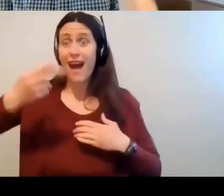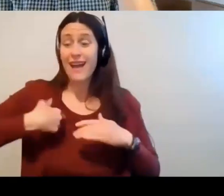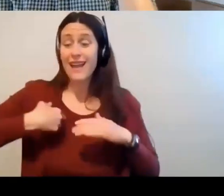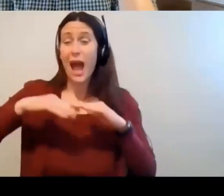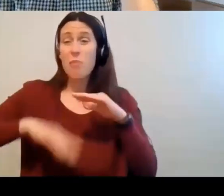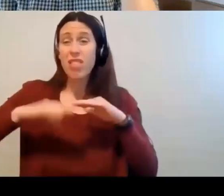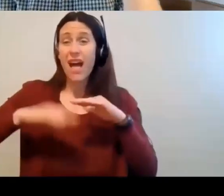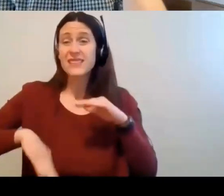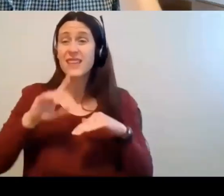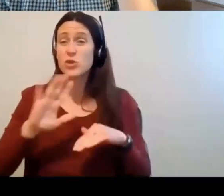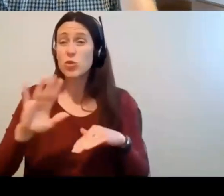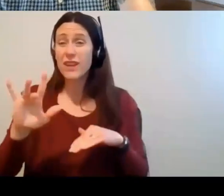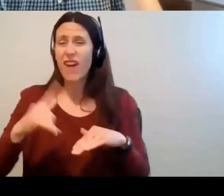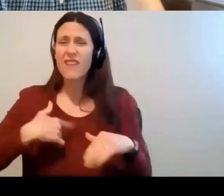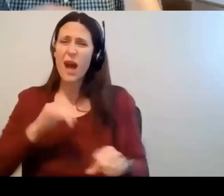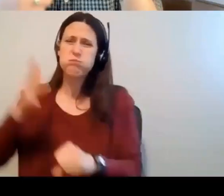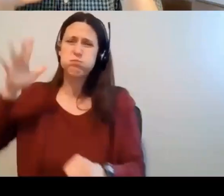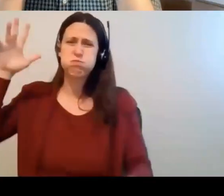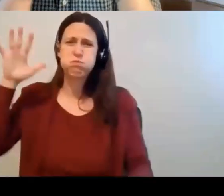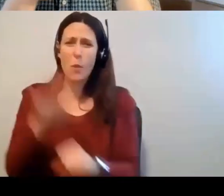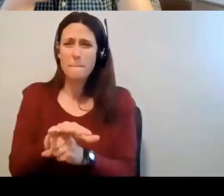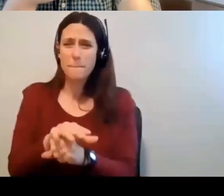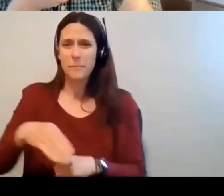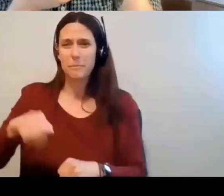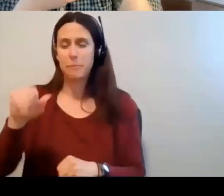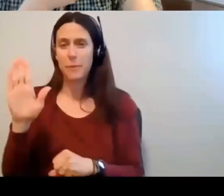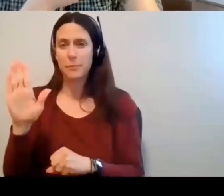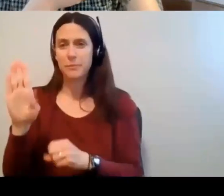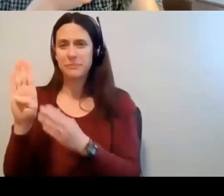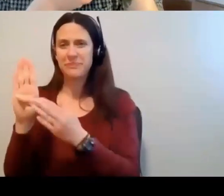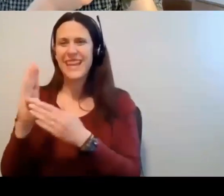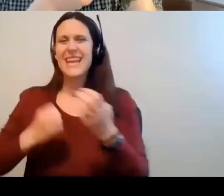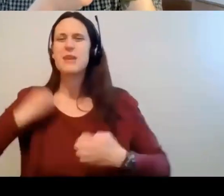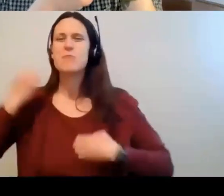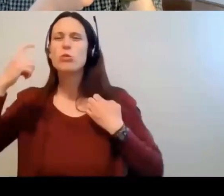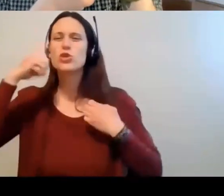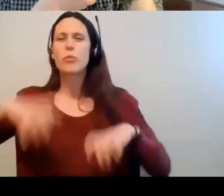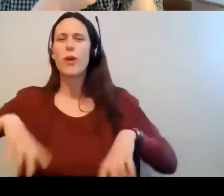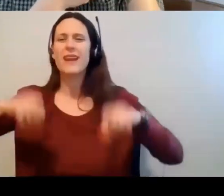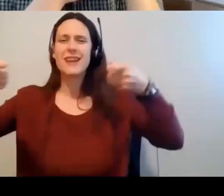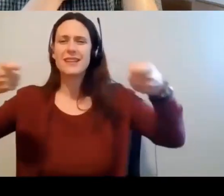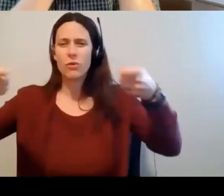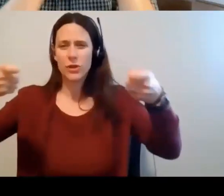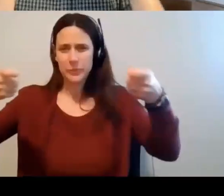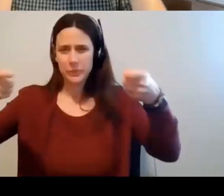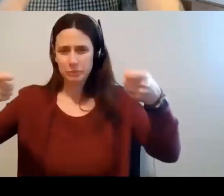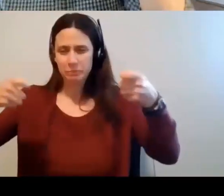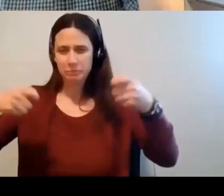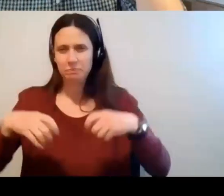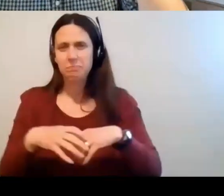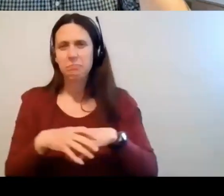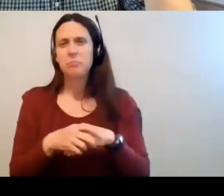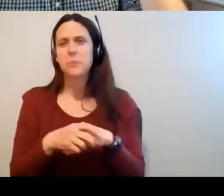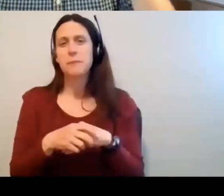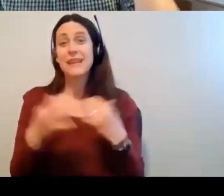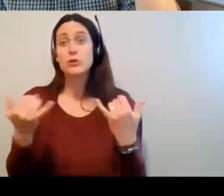I flip my lid and my emotional brain takes over, right? I want